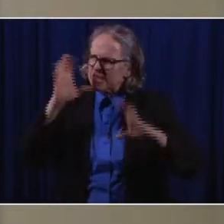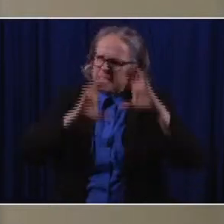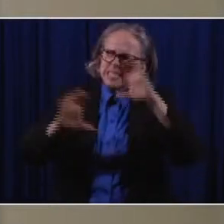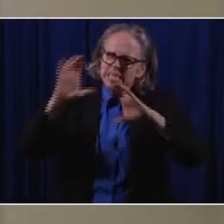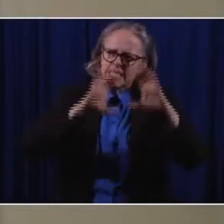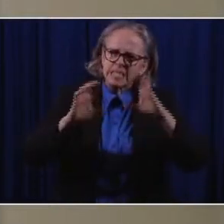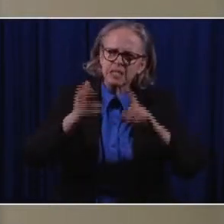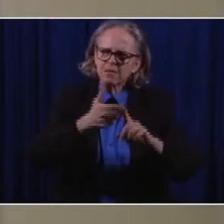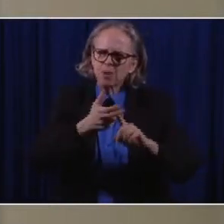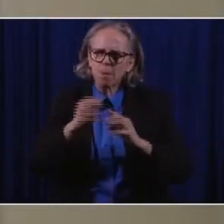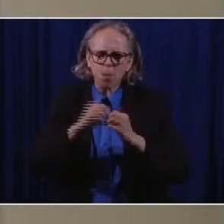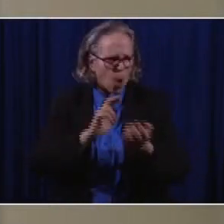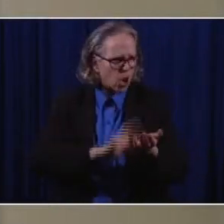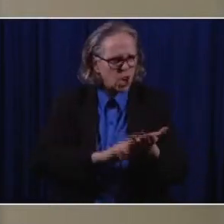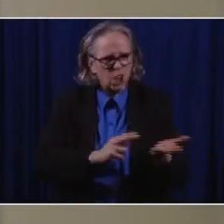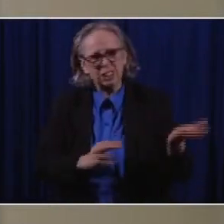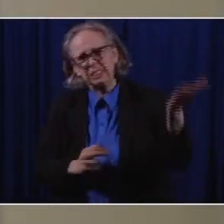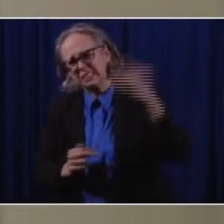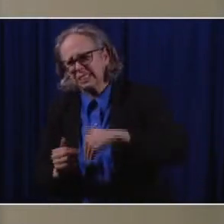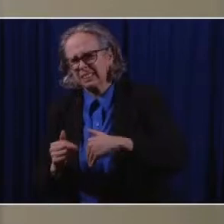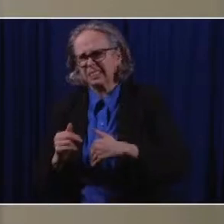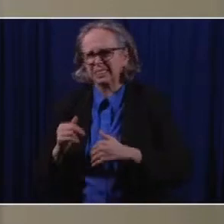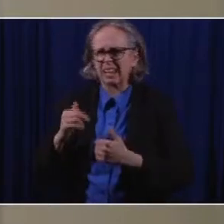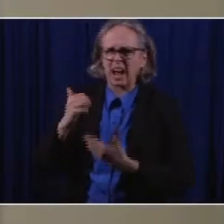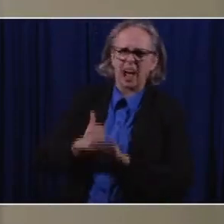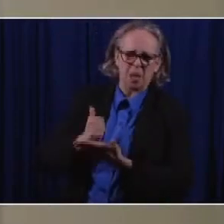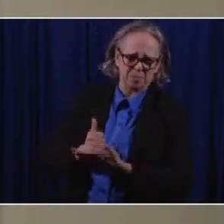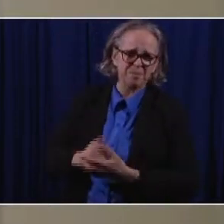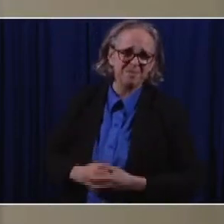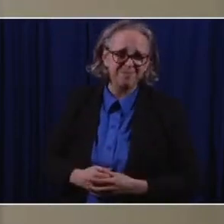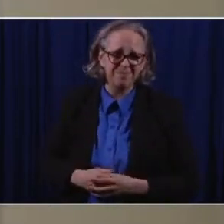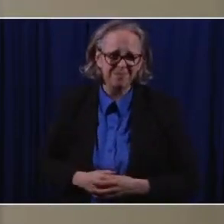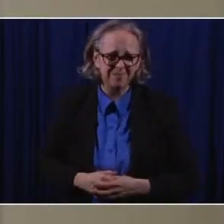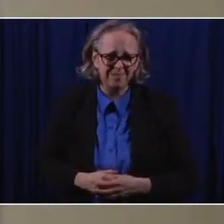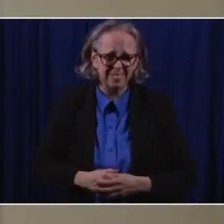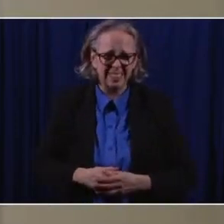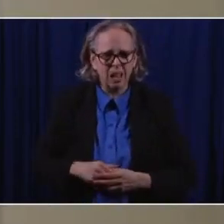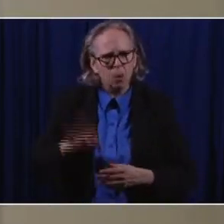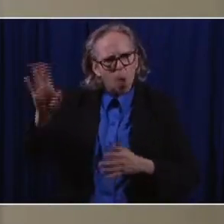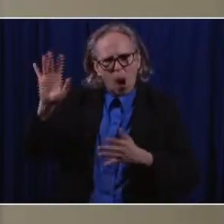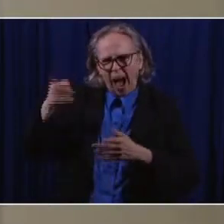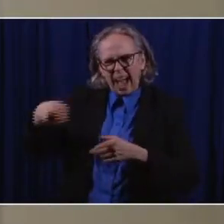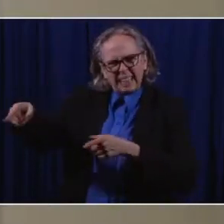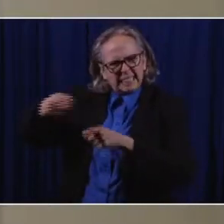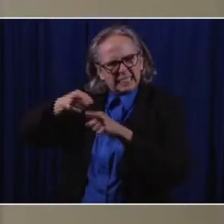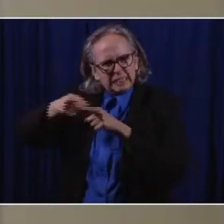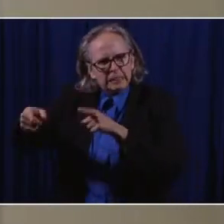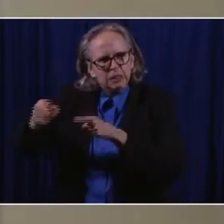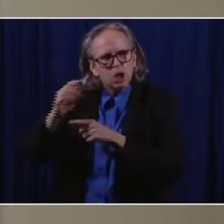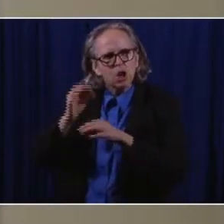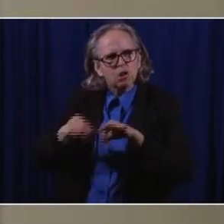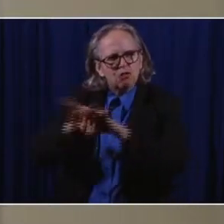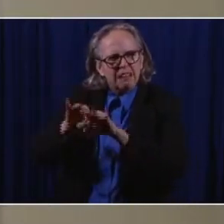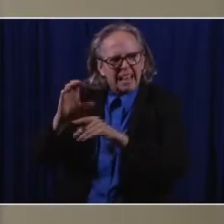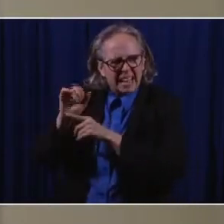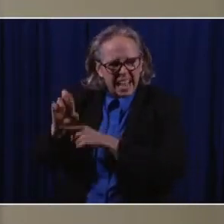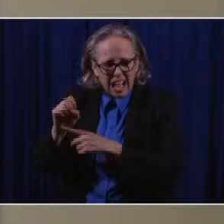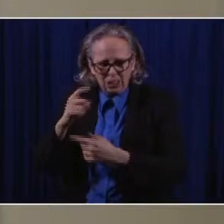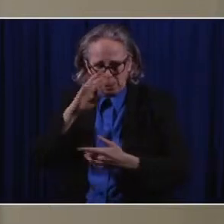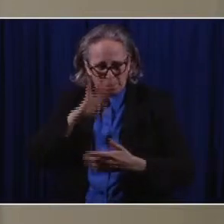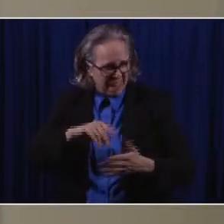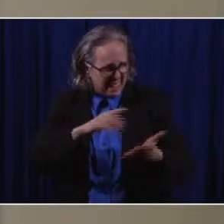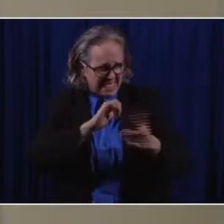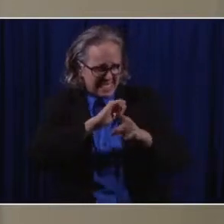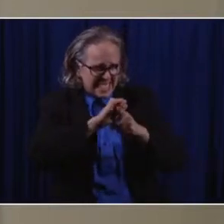from before. We're asking advanced practitioners here in the near future to help us out, maybe at the bedside, some